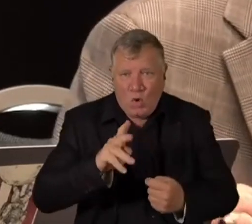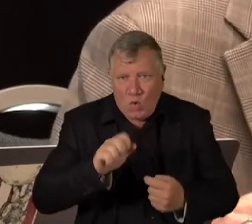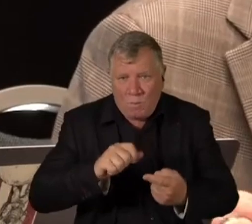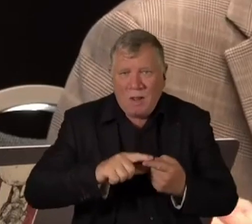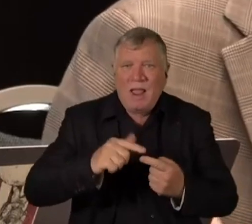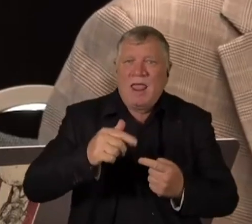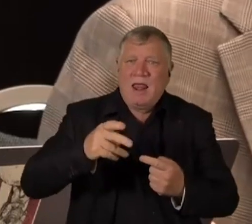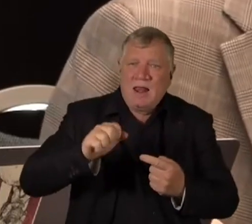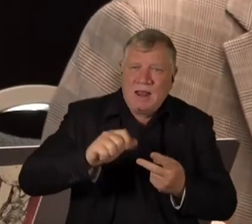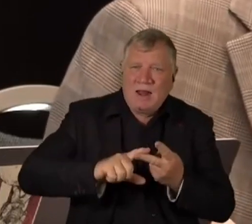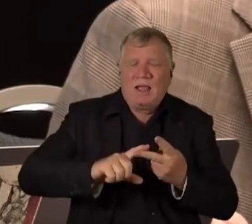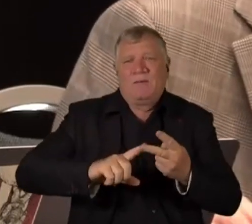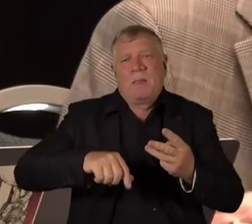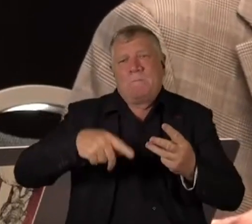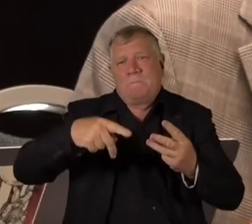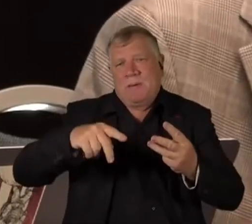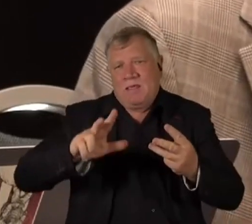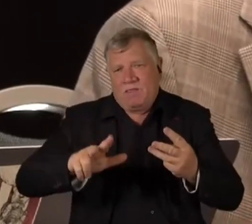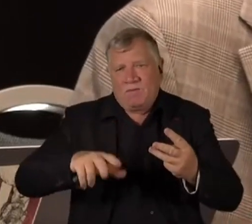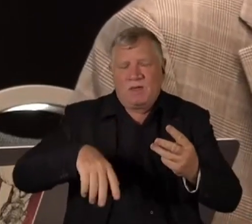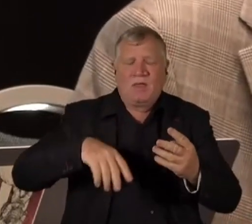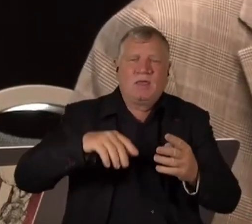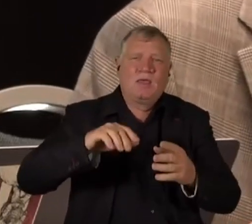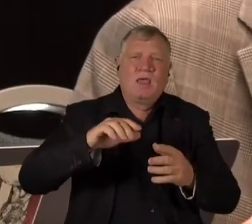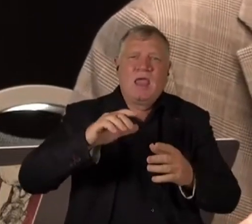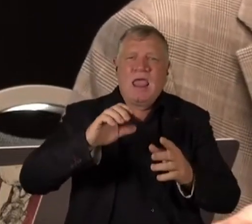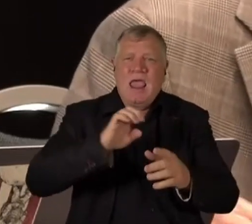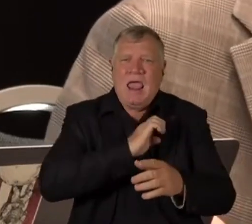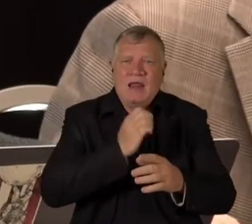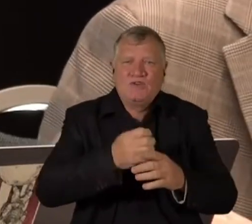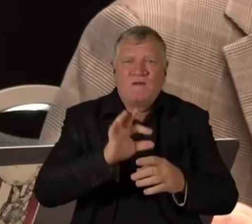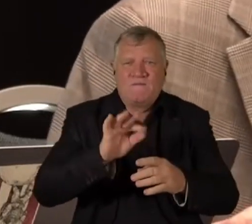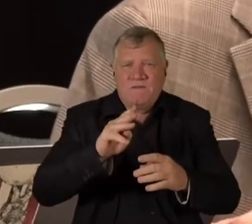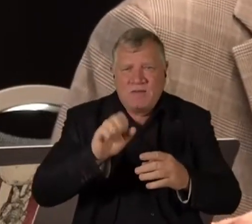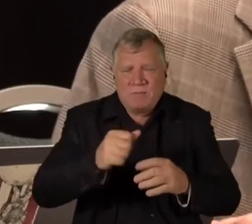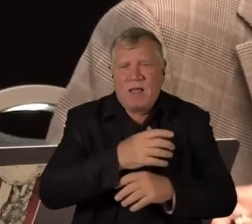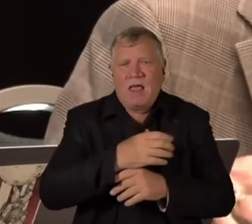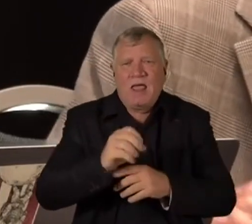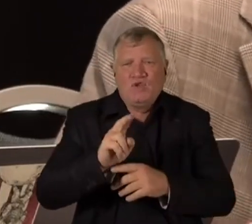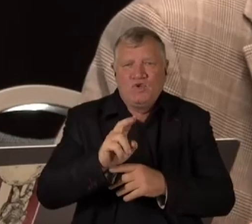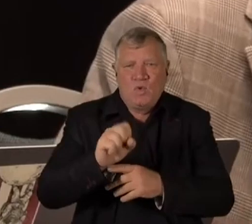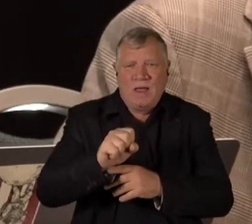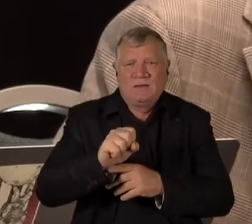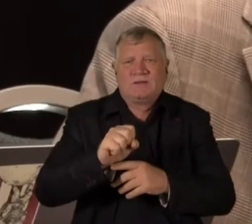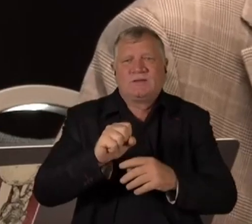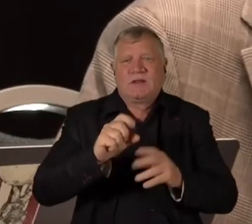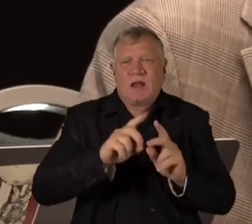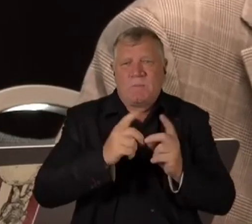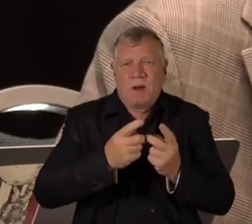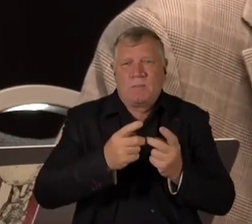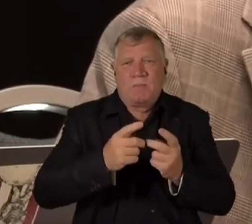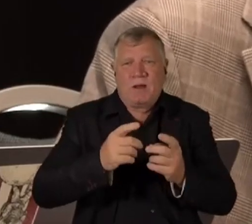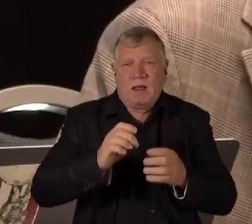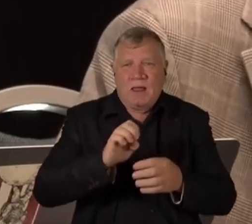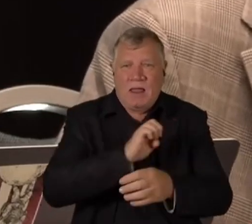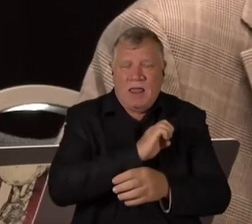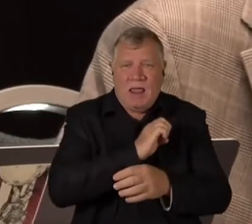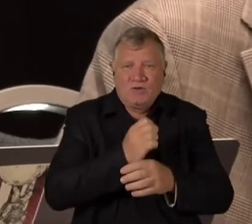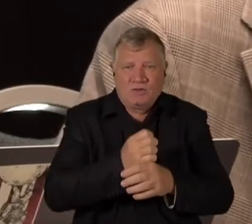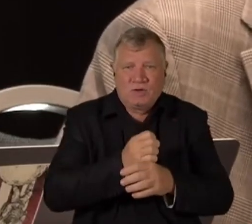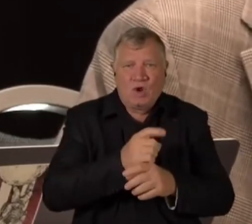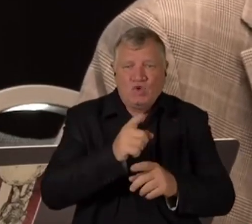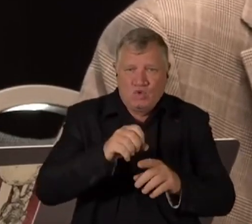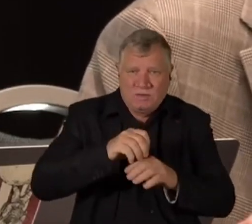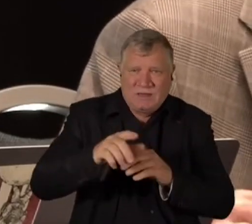Genera, Core 3, P3 Authority, the Energy Bureau, FEMA, and the U.S. Department of Energy. Governor, you sent the Secretary